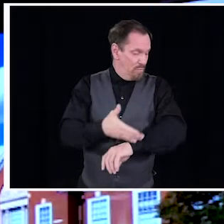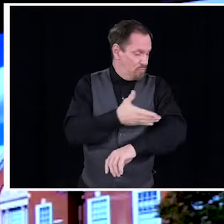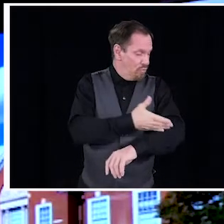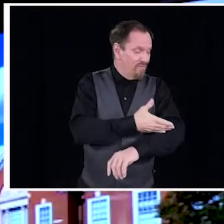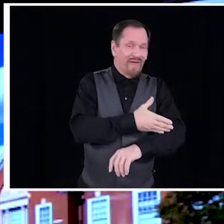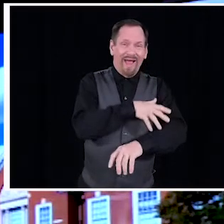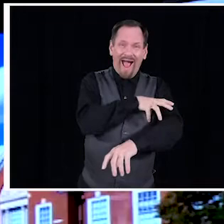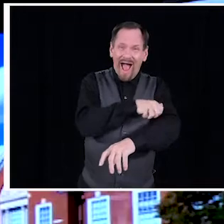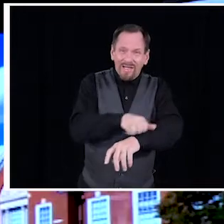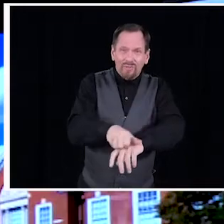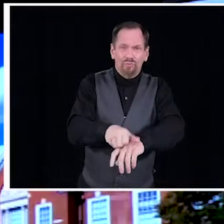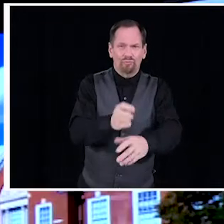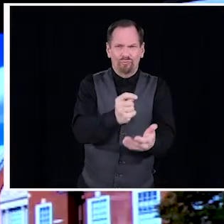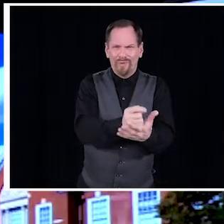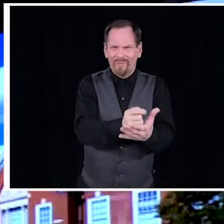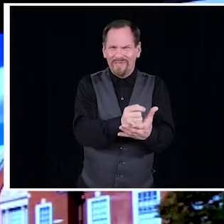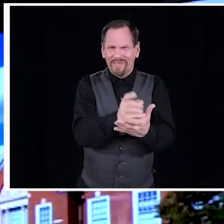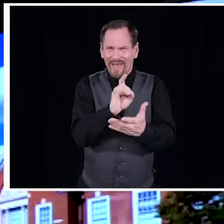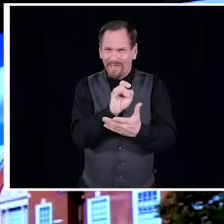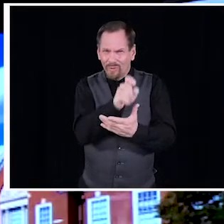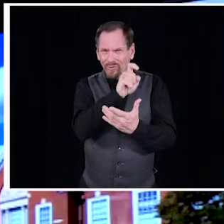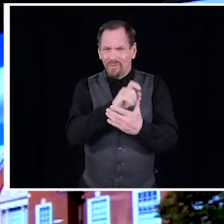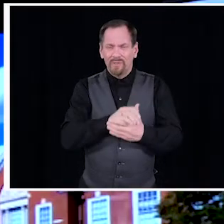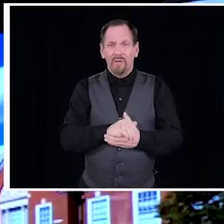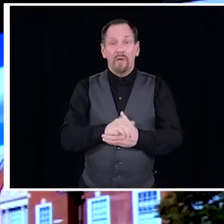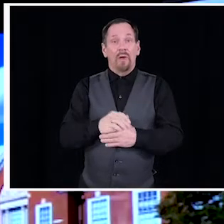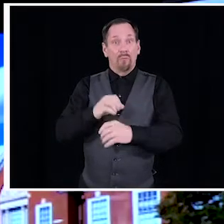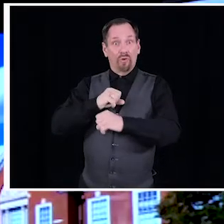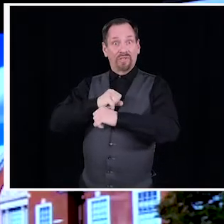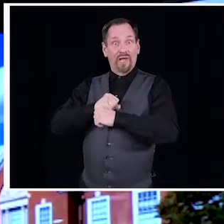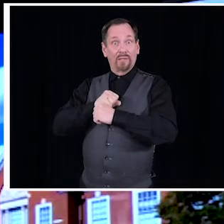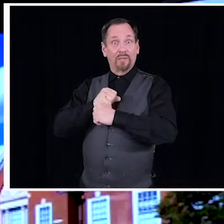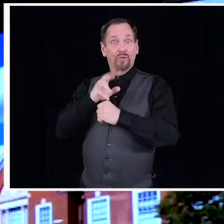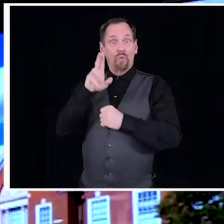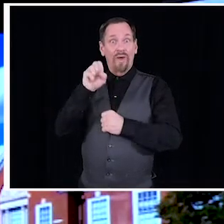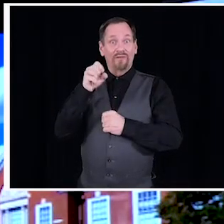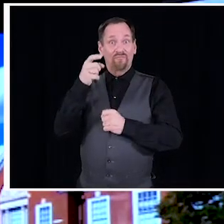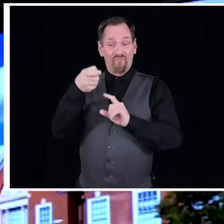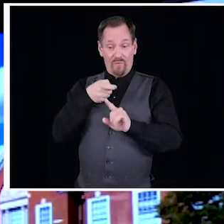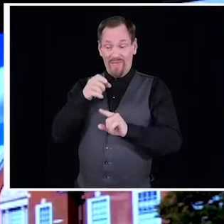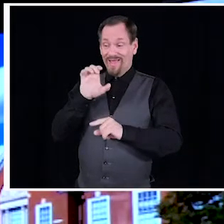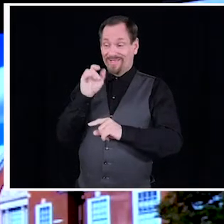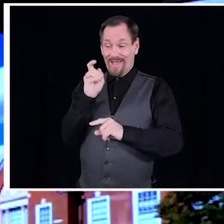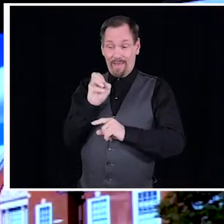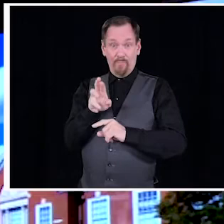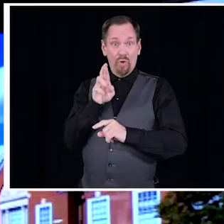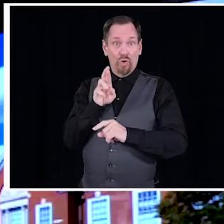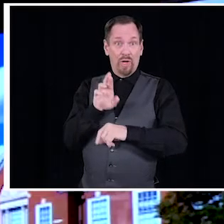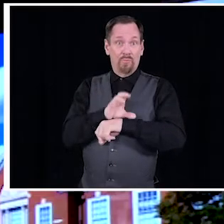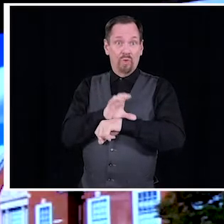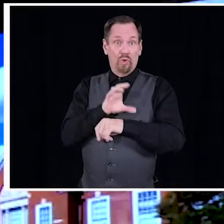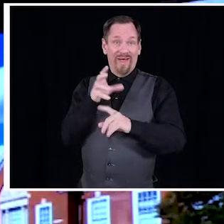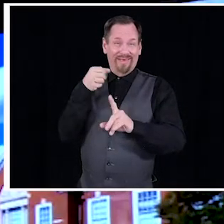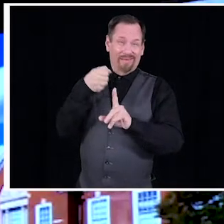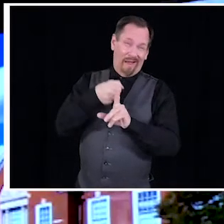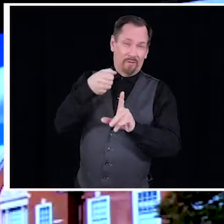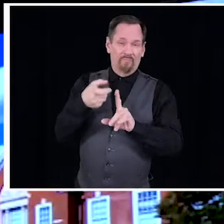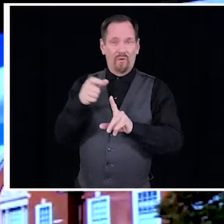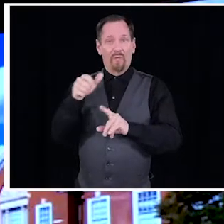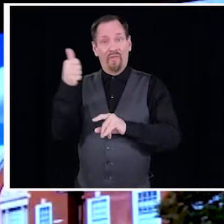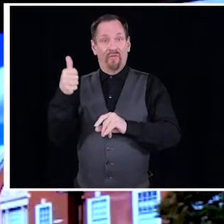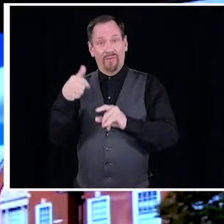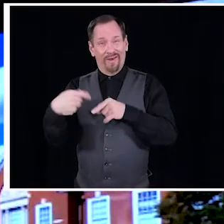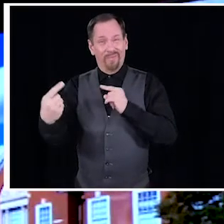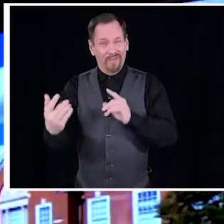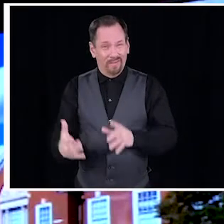cancer, to protecting our nation from the threat of cyber attacks. Your skills are in demand across every